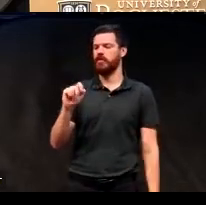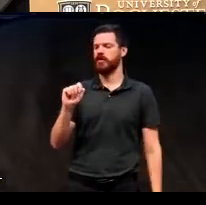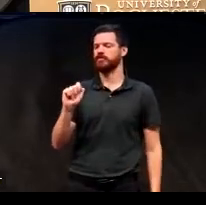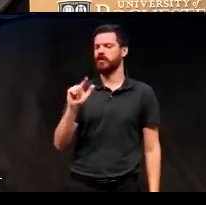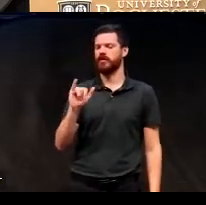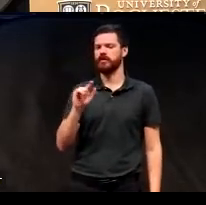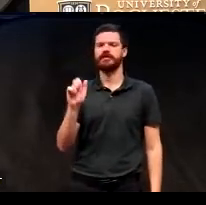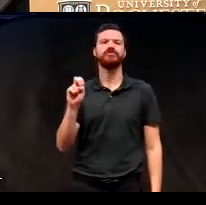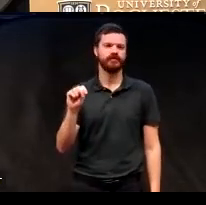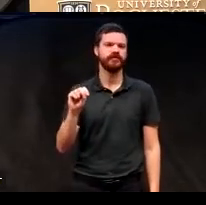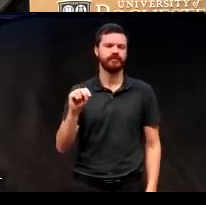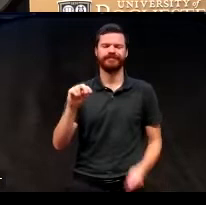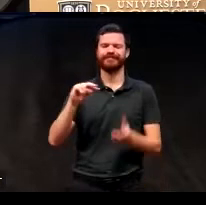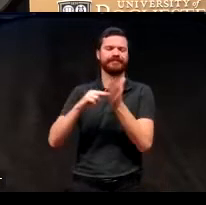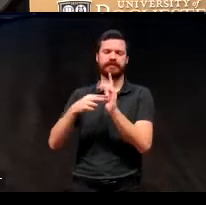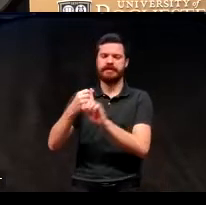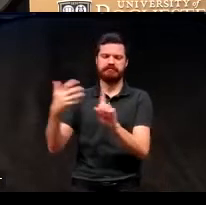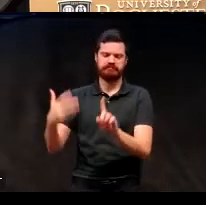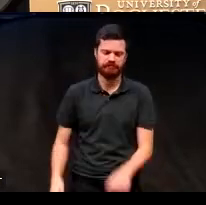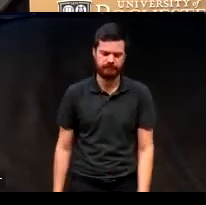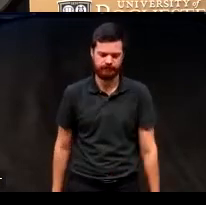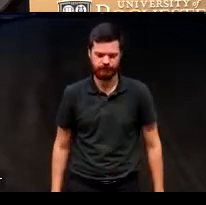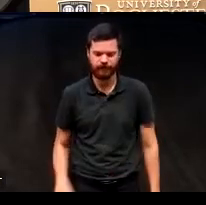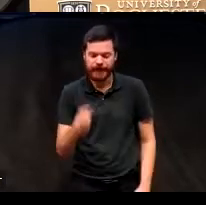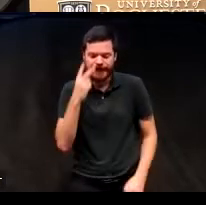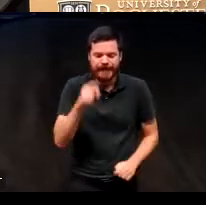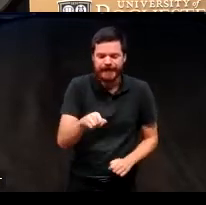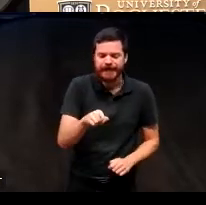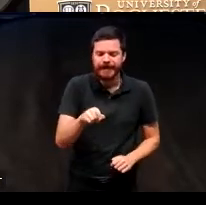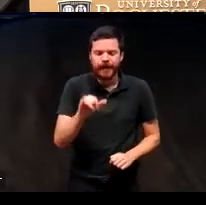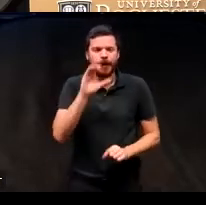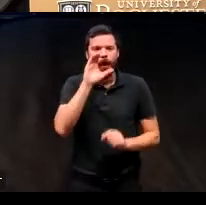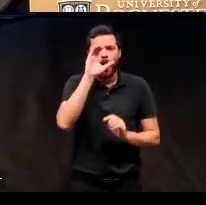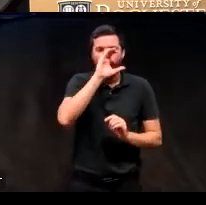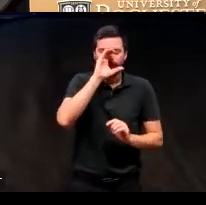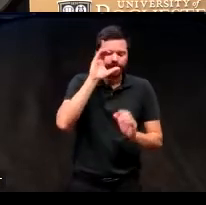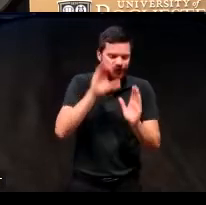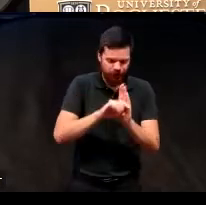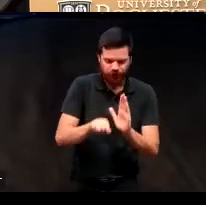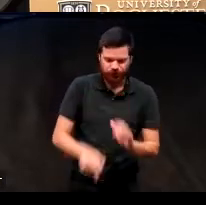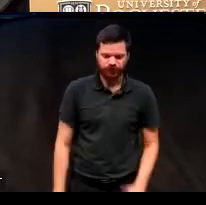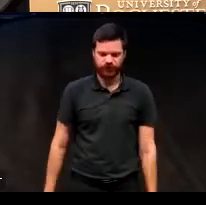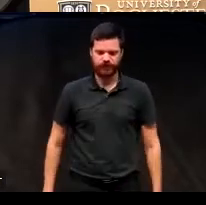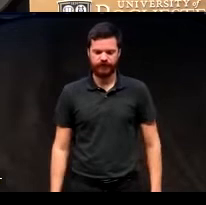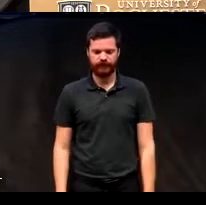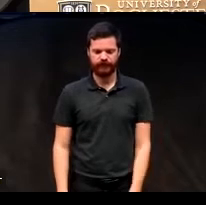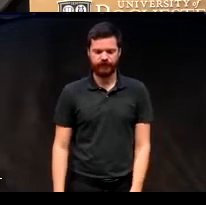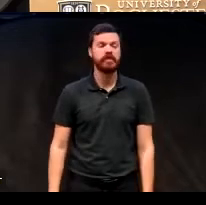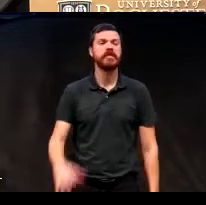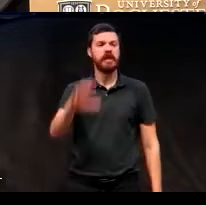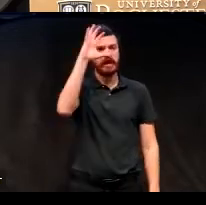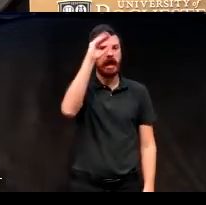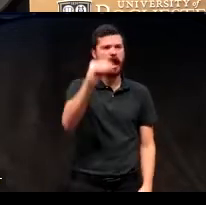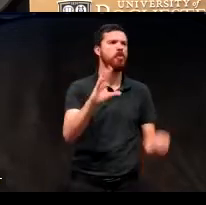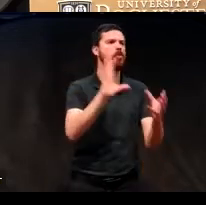mentalization? So as you can see here in this little cartoon, the guy is saying, oh,